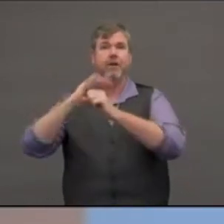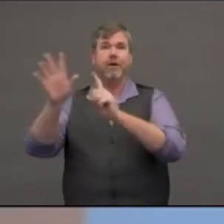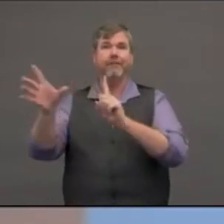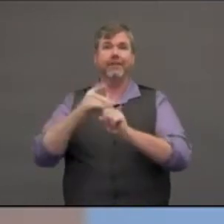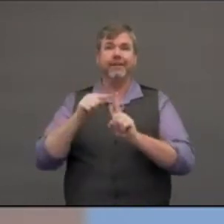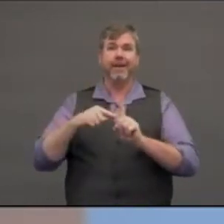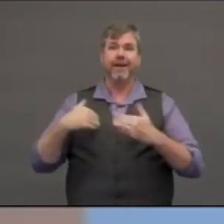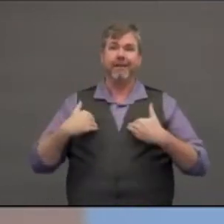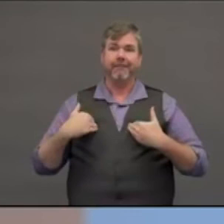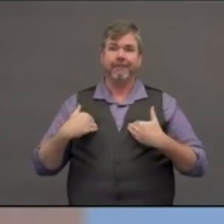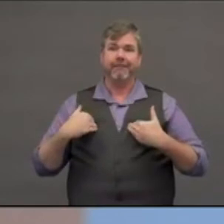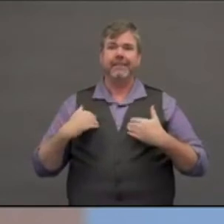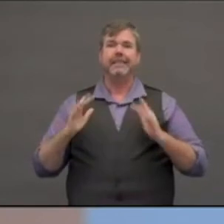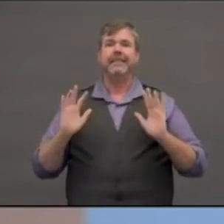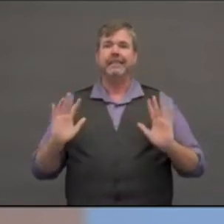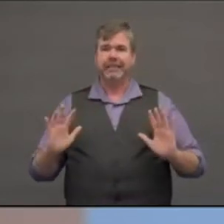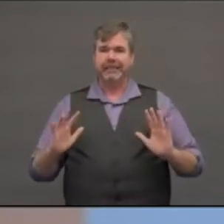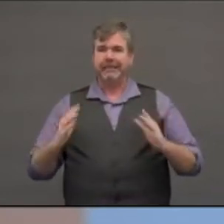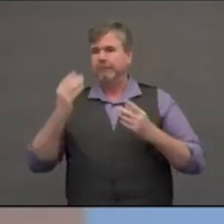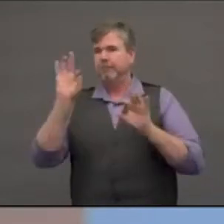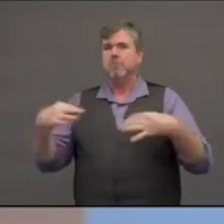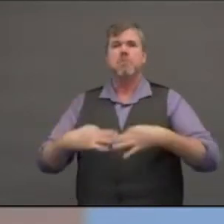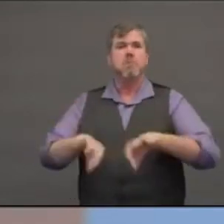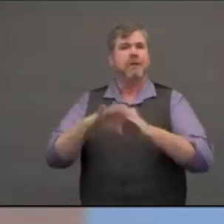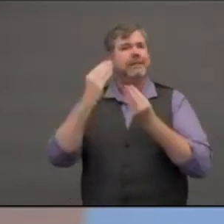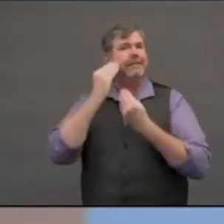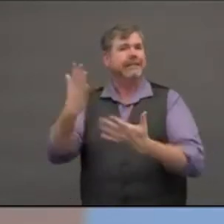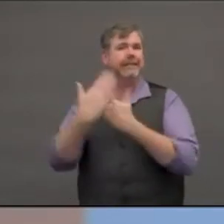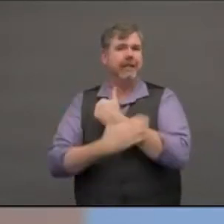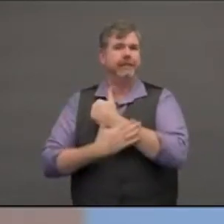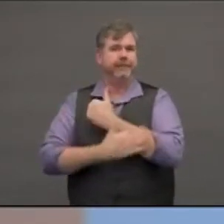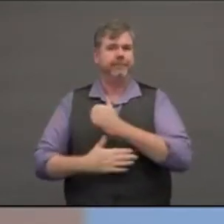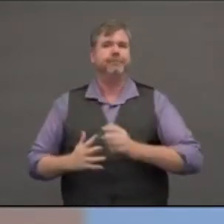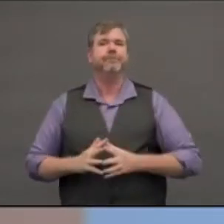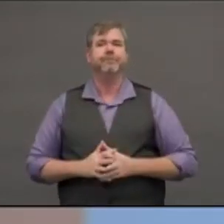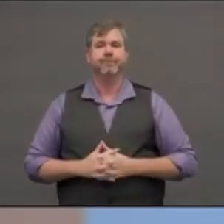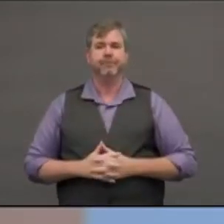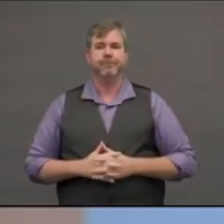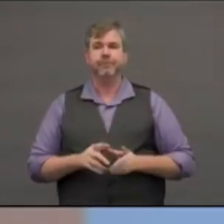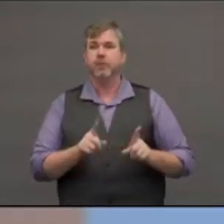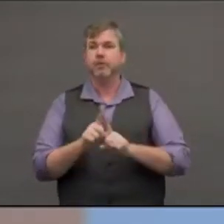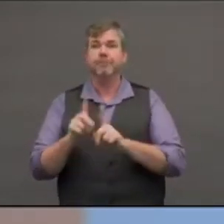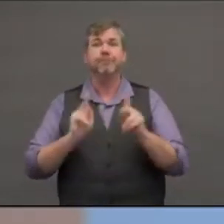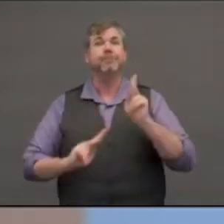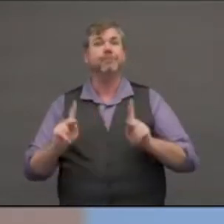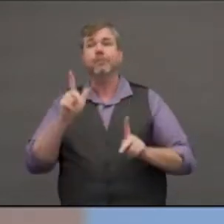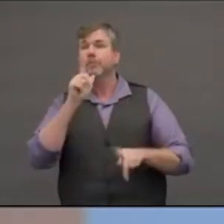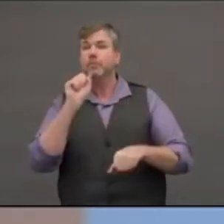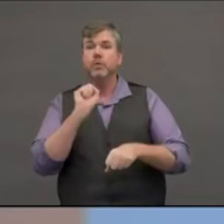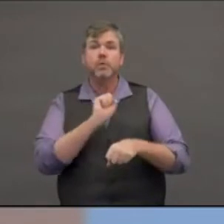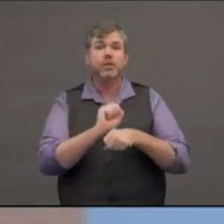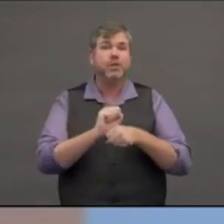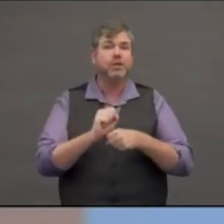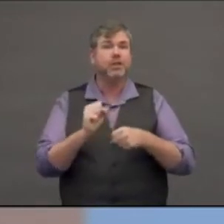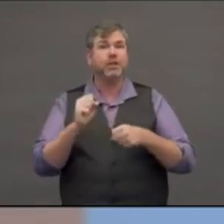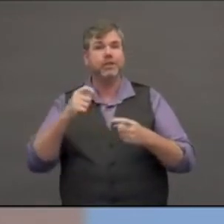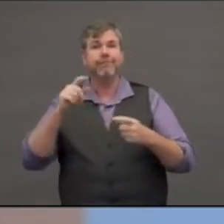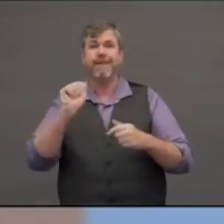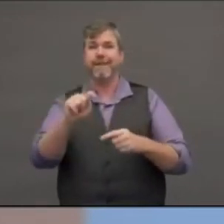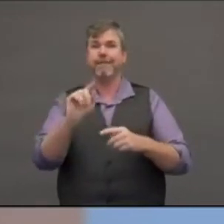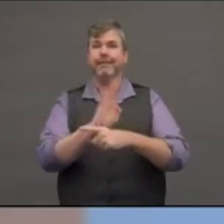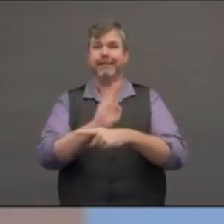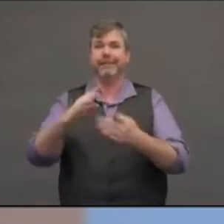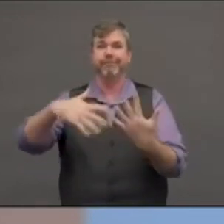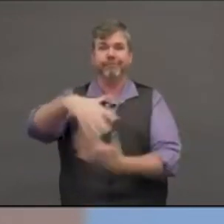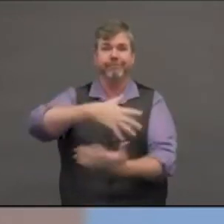person is positive. They should also notify those individuals at the job site who are considered close contacts that they were